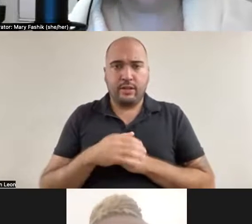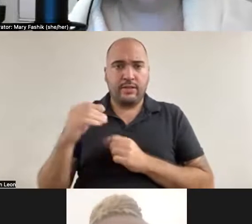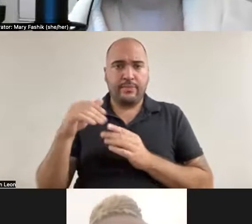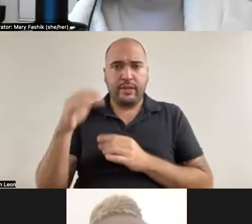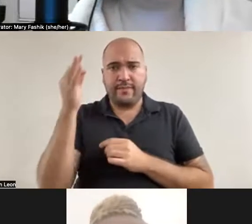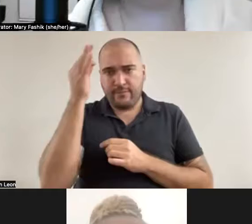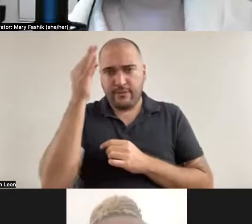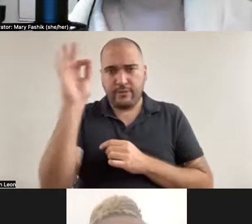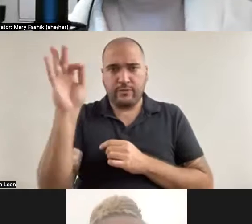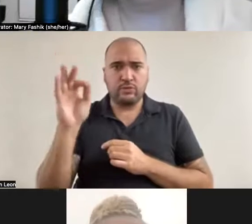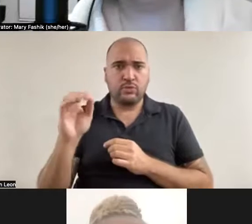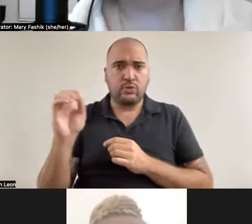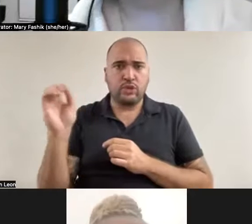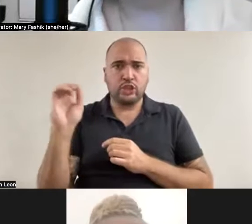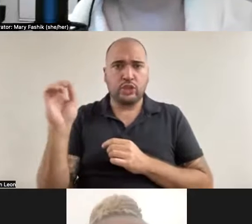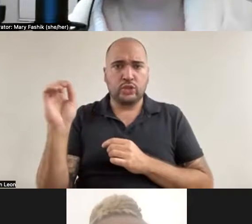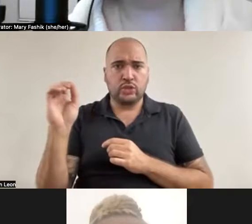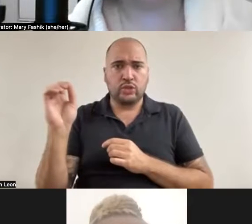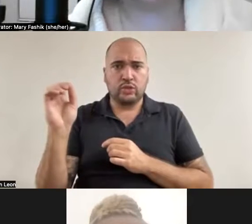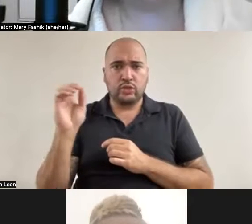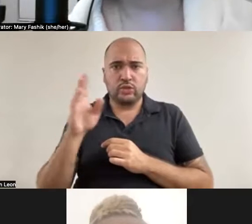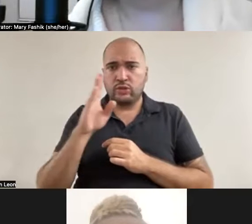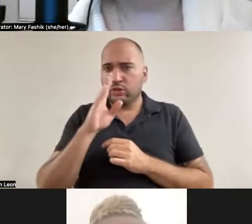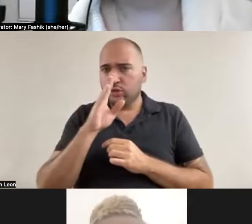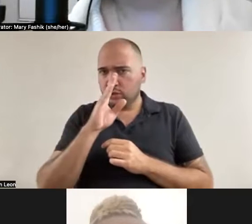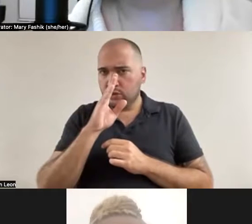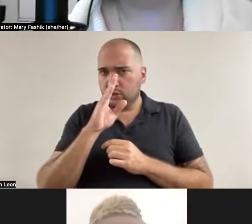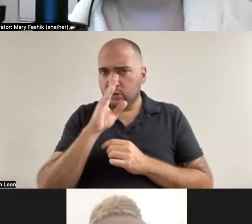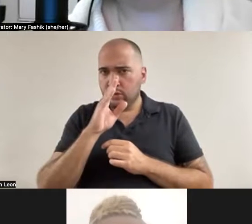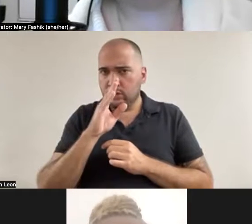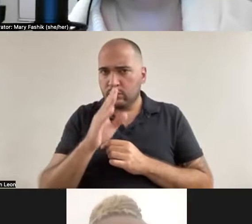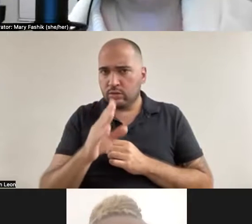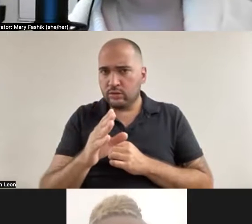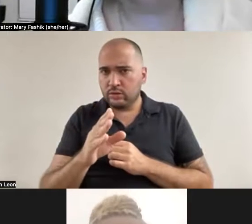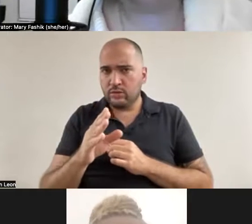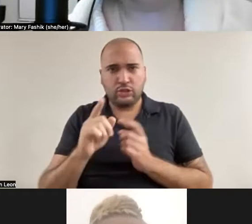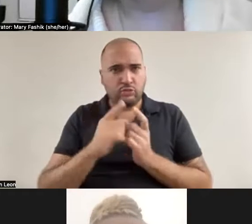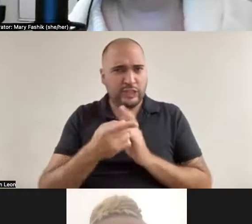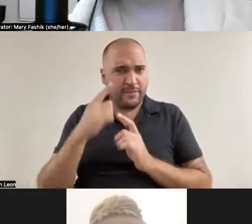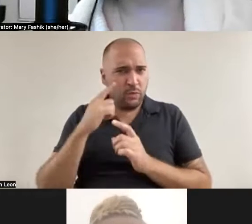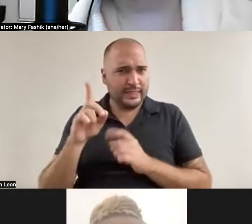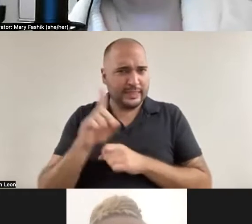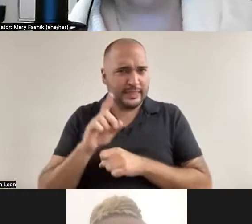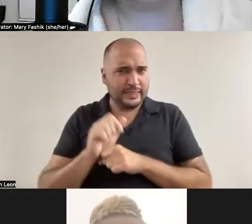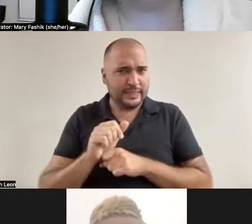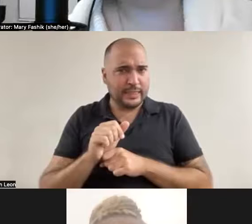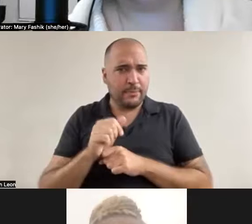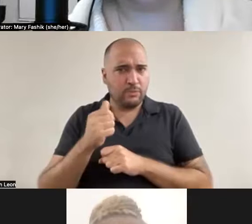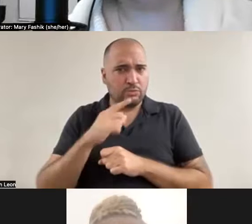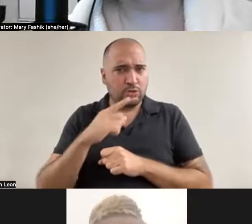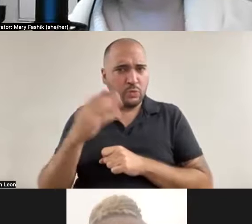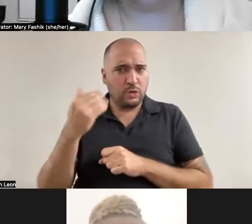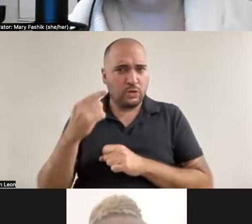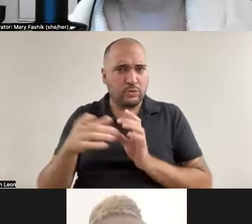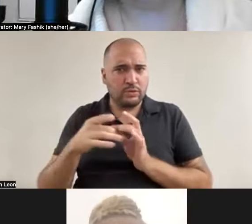French, there is no direct translation for disabled, which is why you